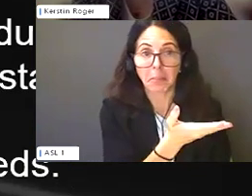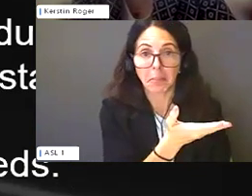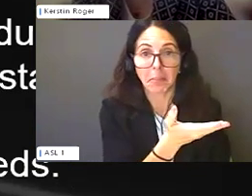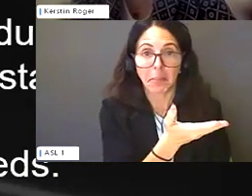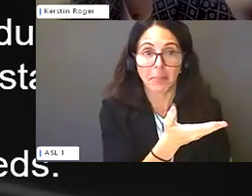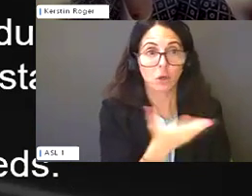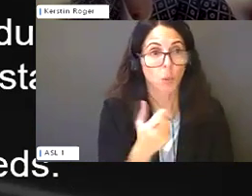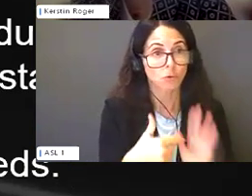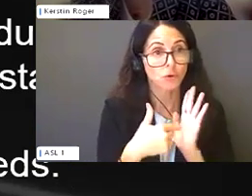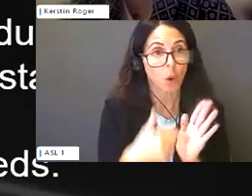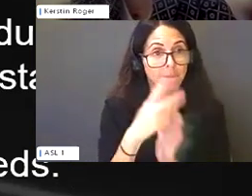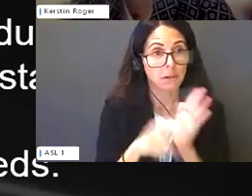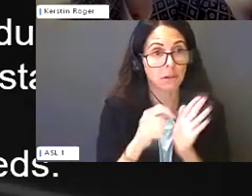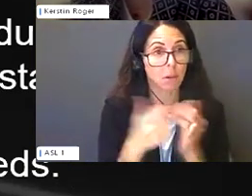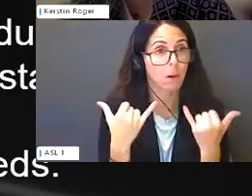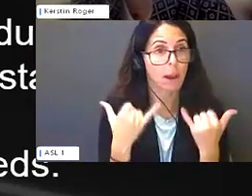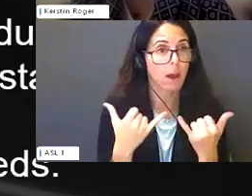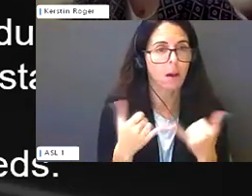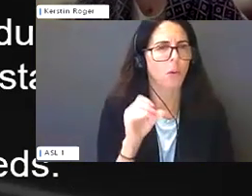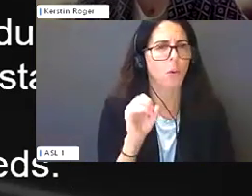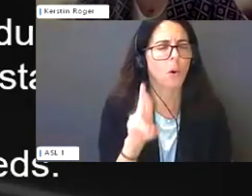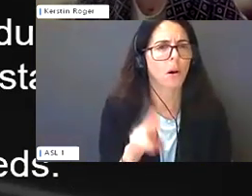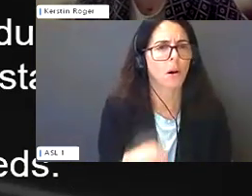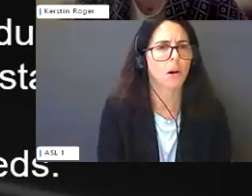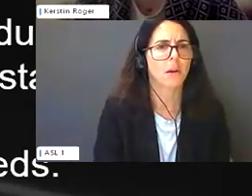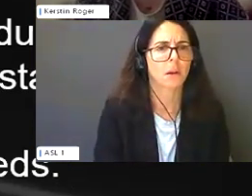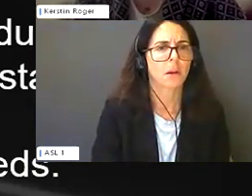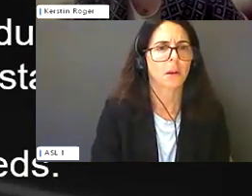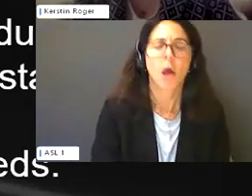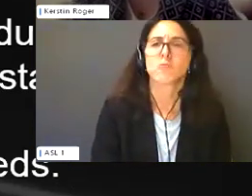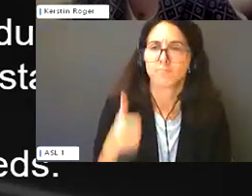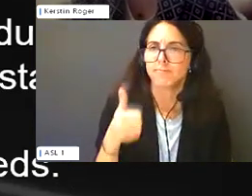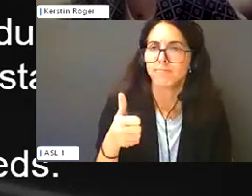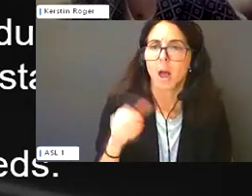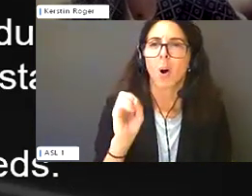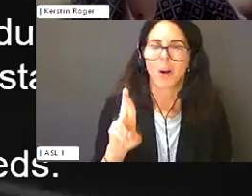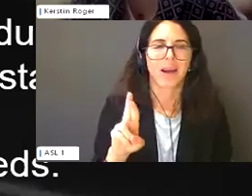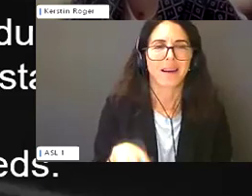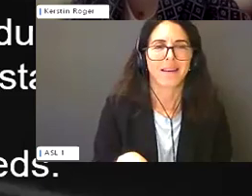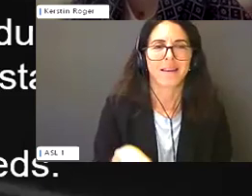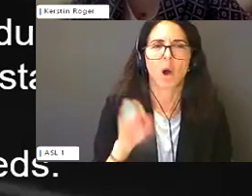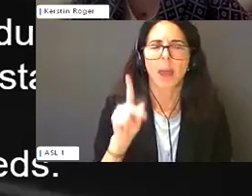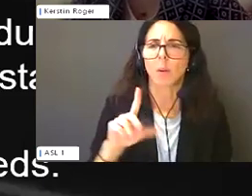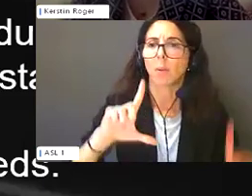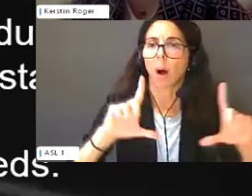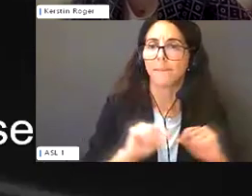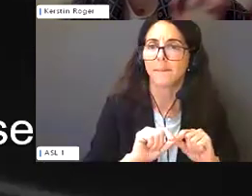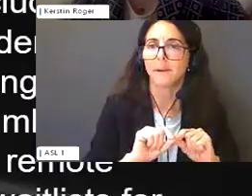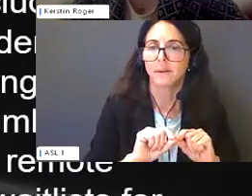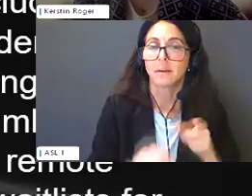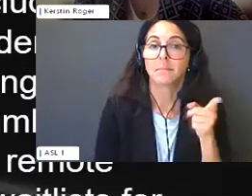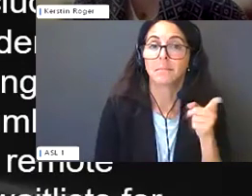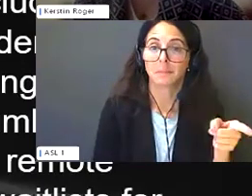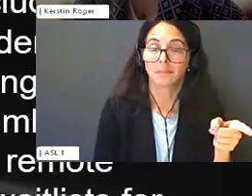What if we show the video now? Is that a good time? Okay, so we're going to just click the slides off for a minute, and